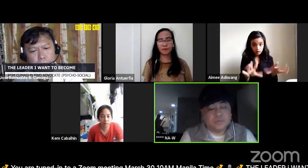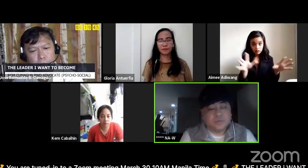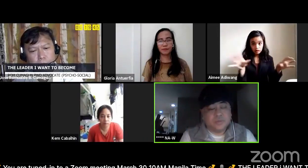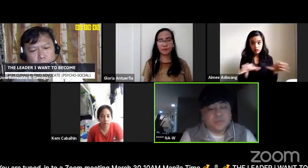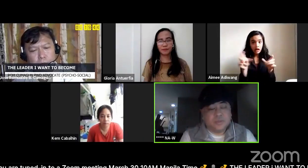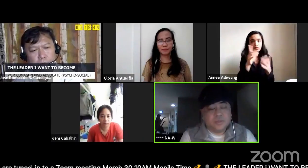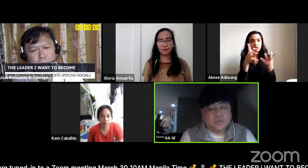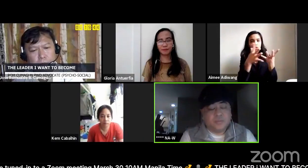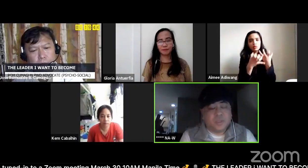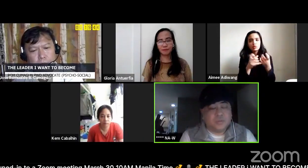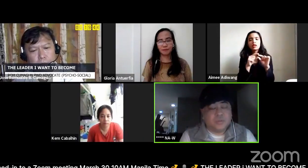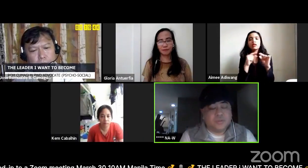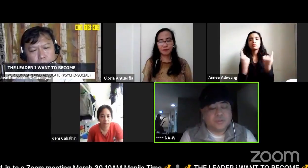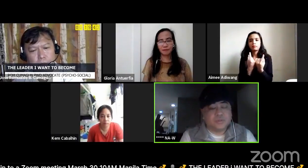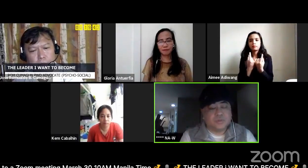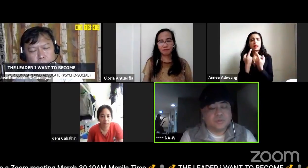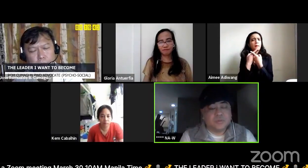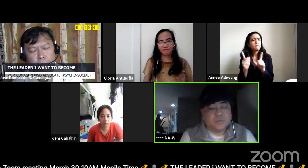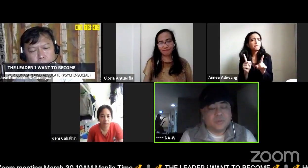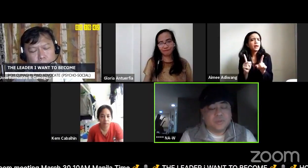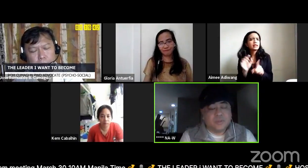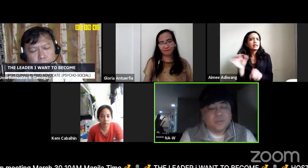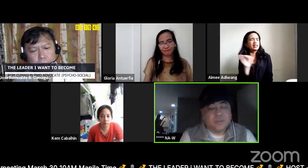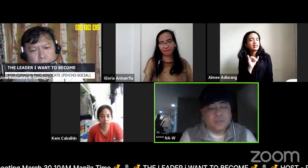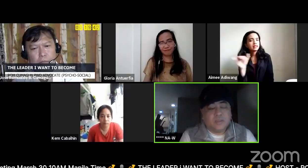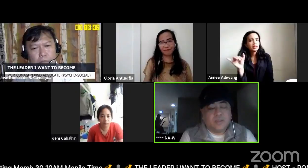do, but also